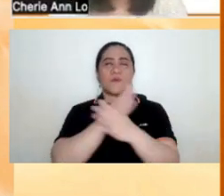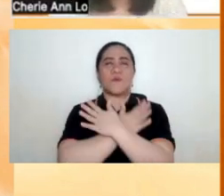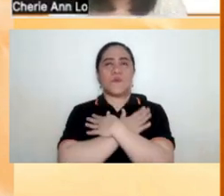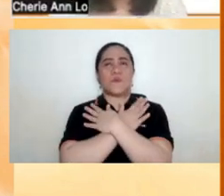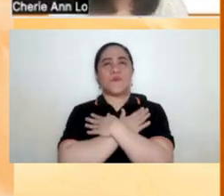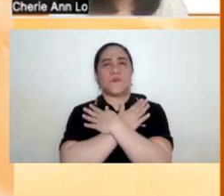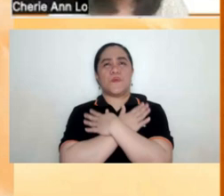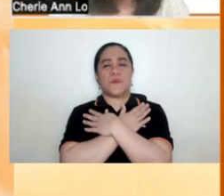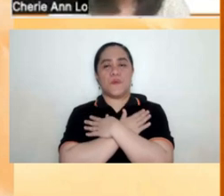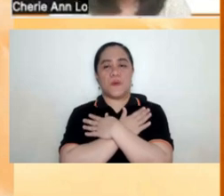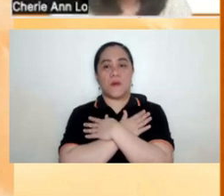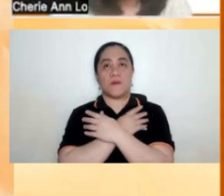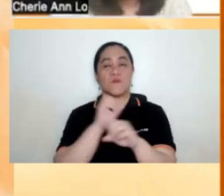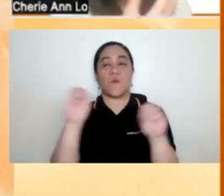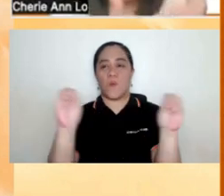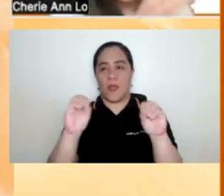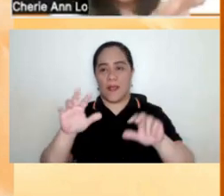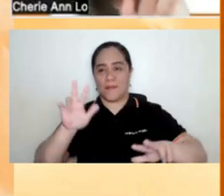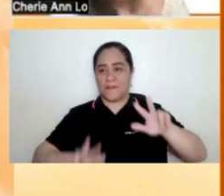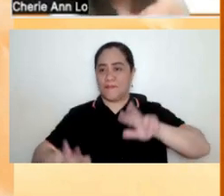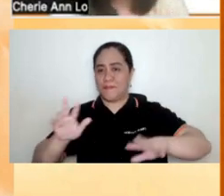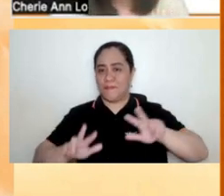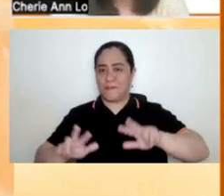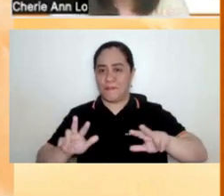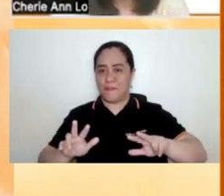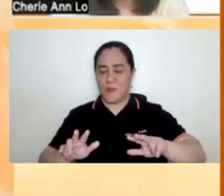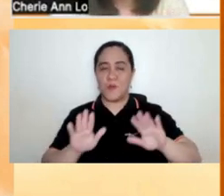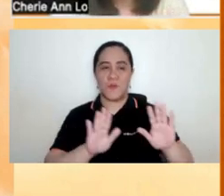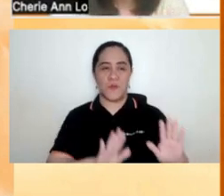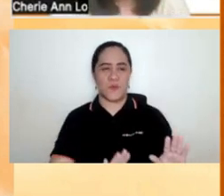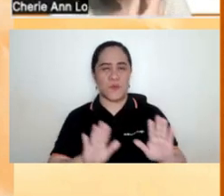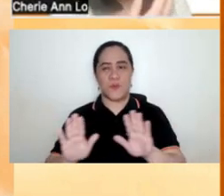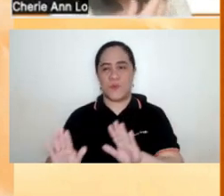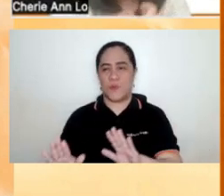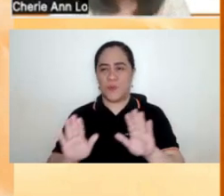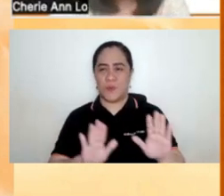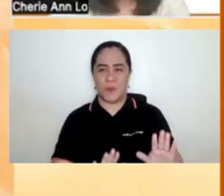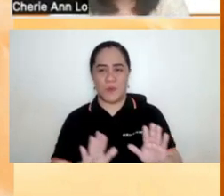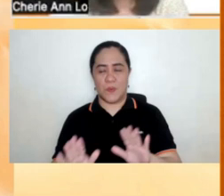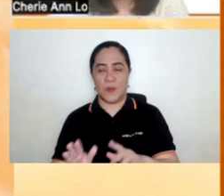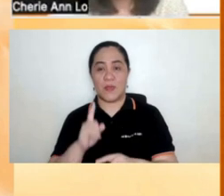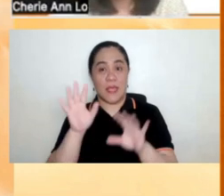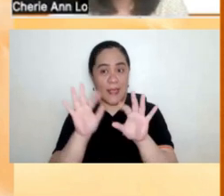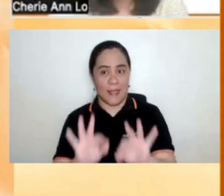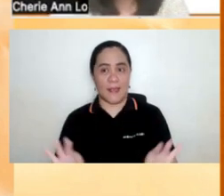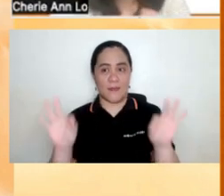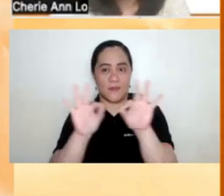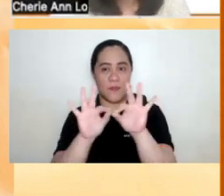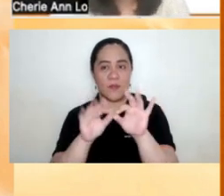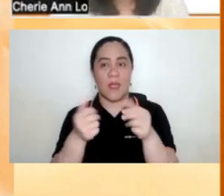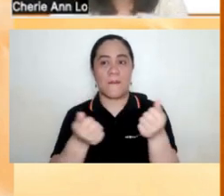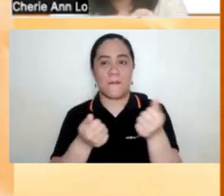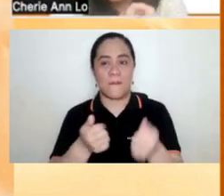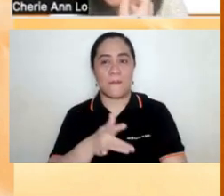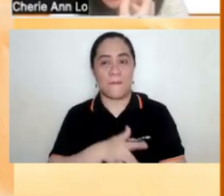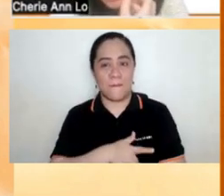to becoming anxious. No, so what this model is also saying na it's important to regulate the feeling